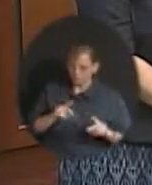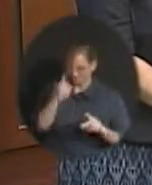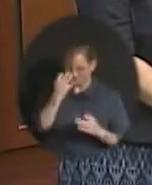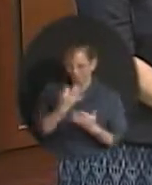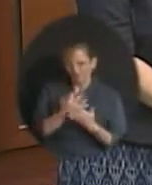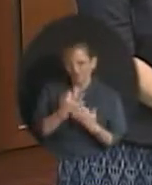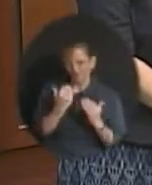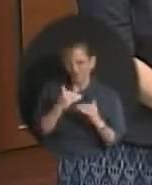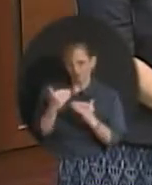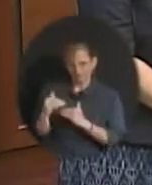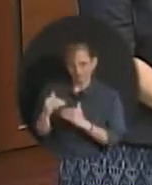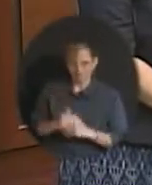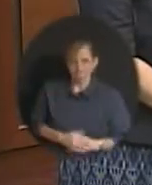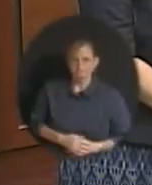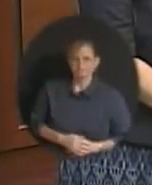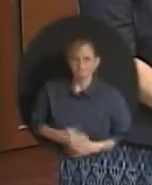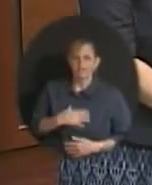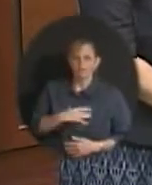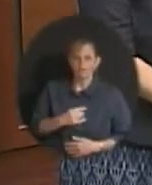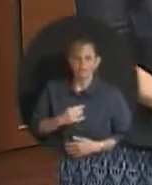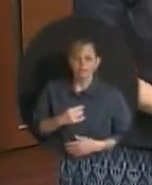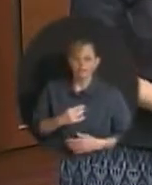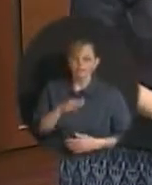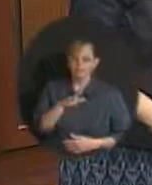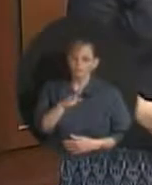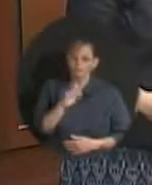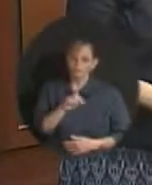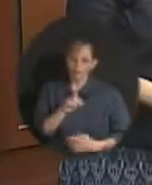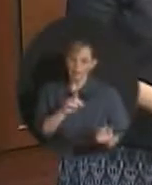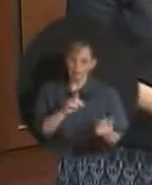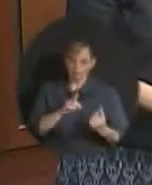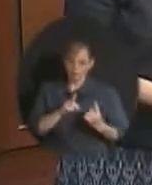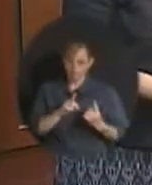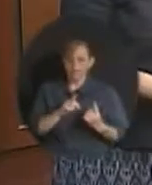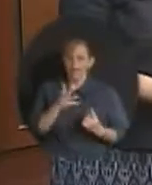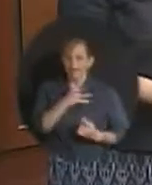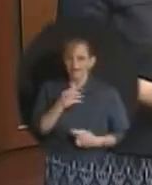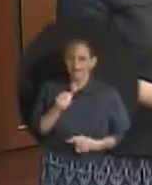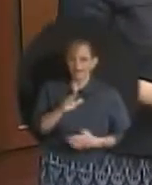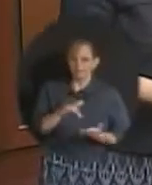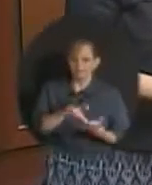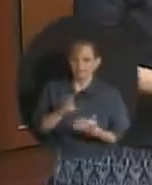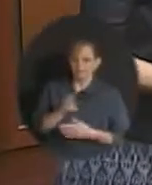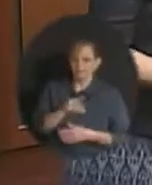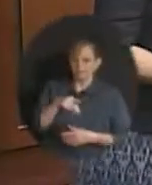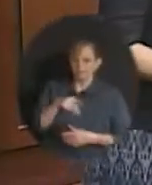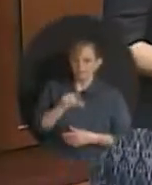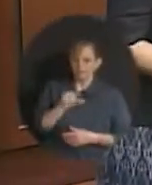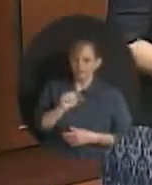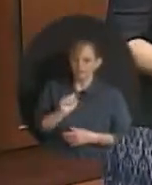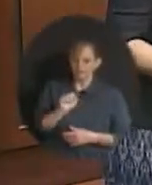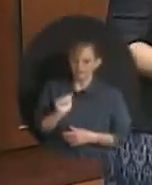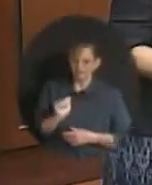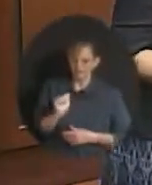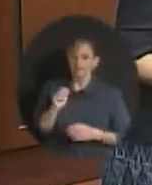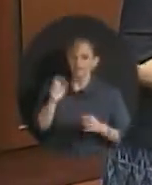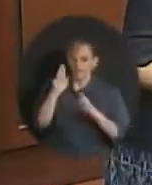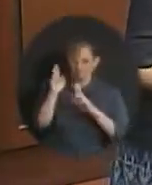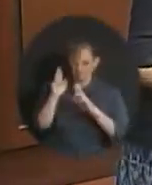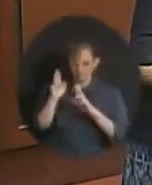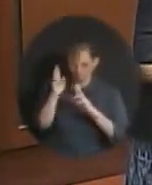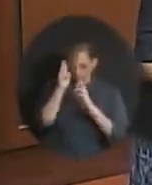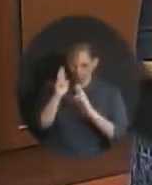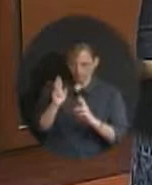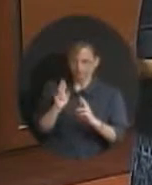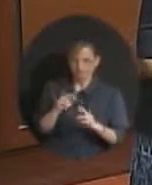financial constraints." I'd like to ask Brad to come forward along with Midwest PGA representatives Jeff Burry and Matt Murdoch.